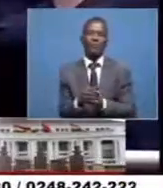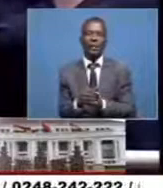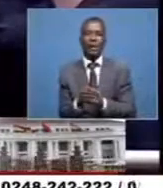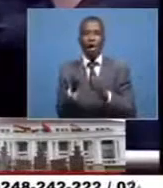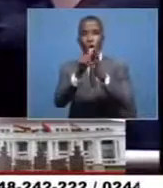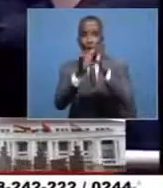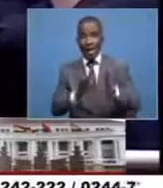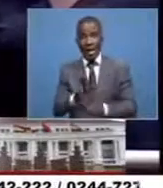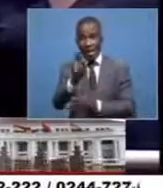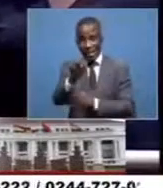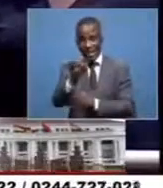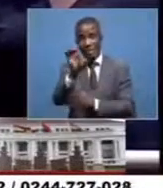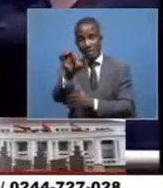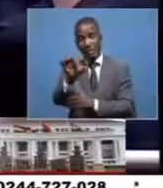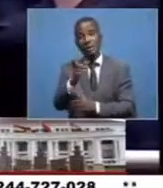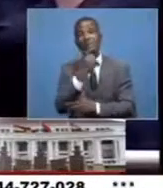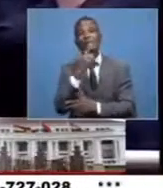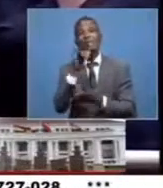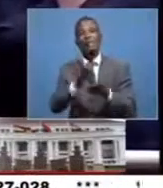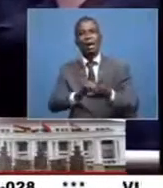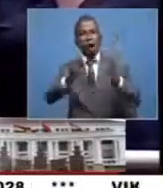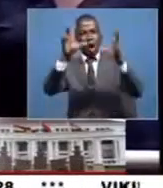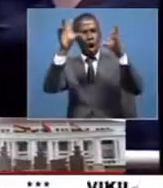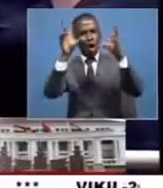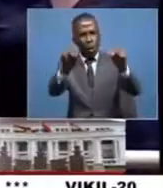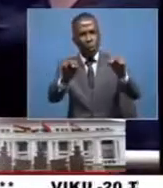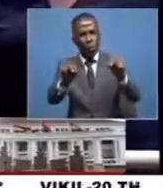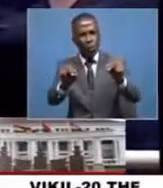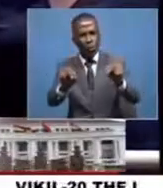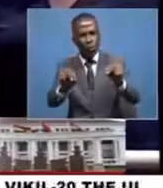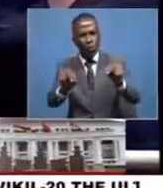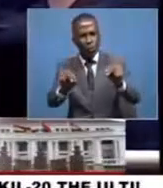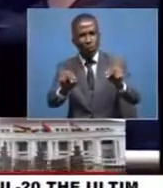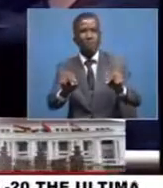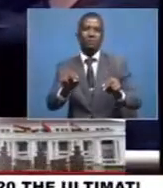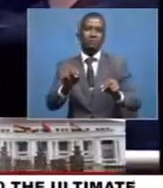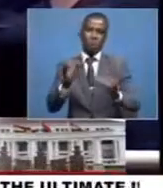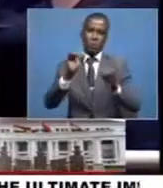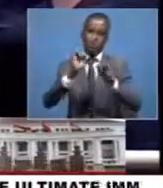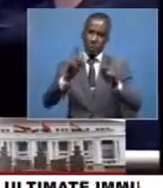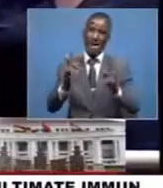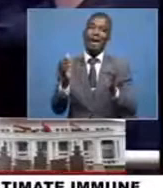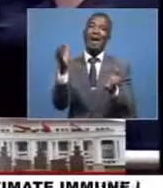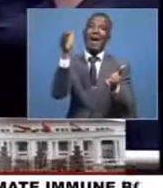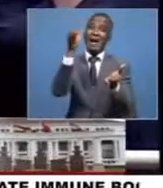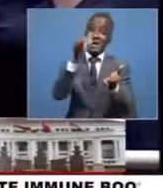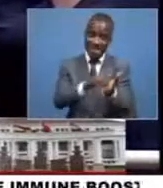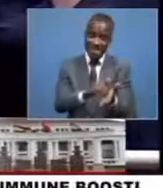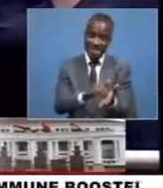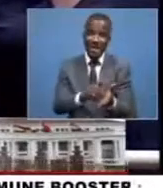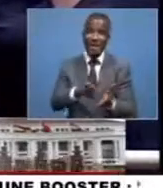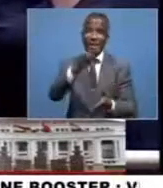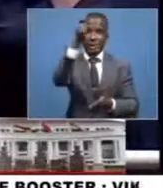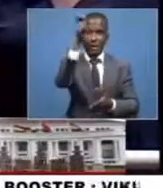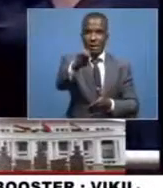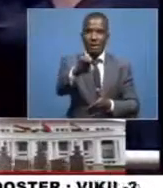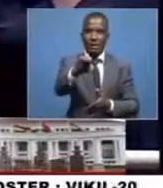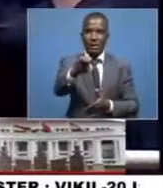ne omo kae no woni wom nya adwen enti ye besan edin krata ba wom nim asra se wom nsan hwa asem no